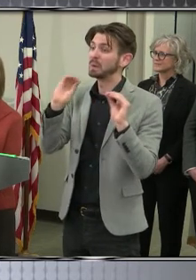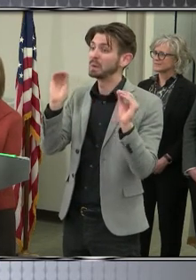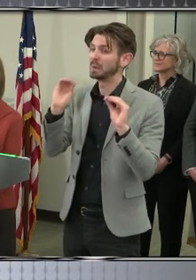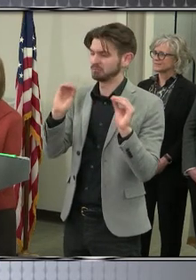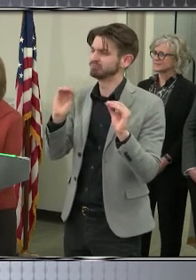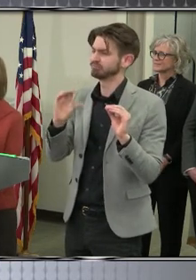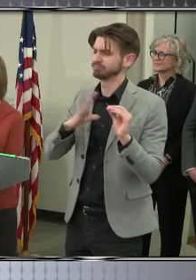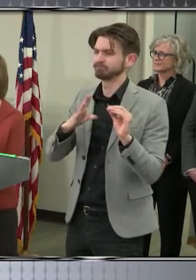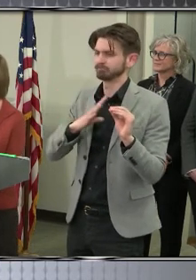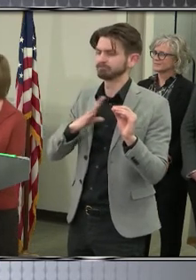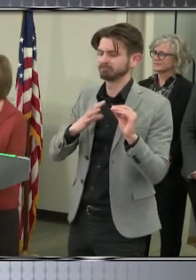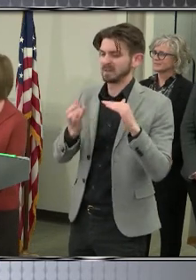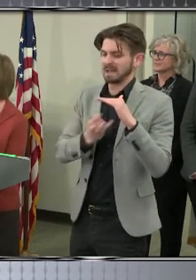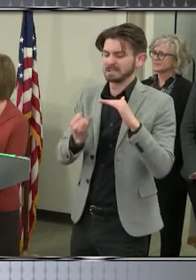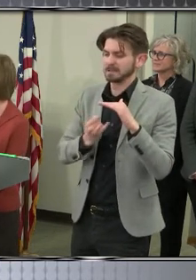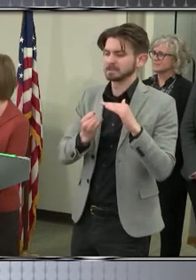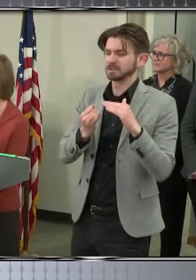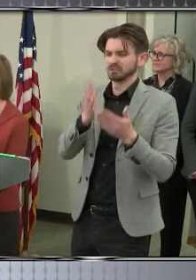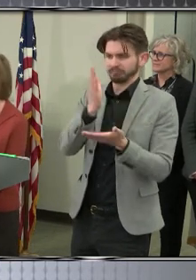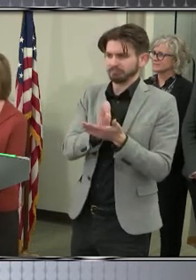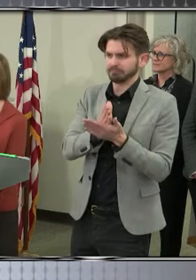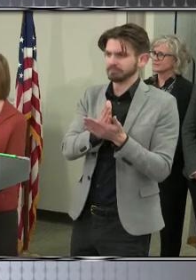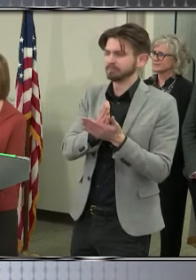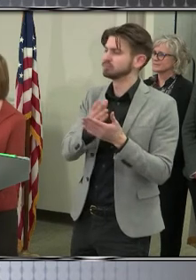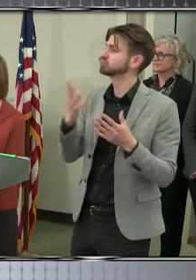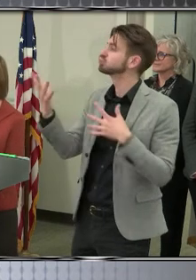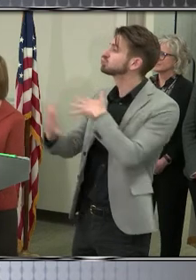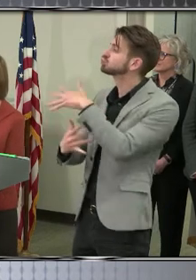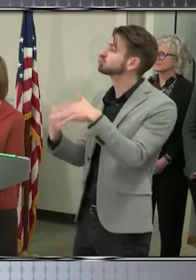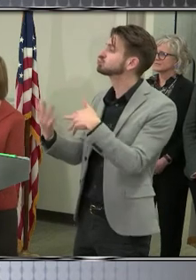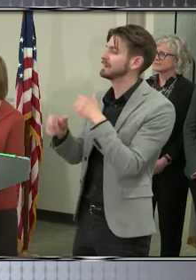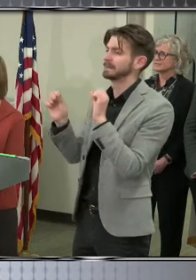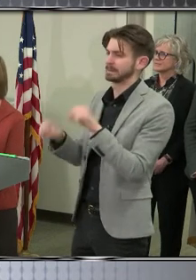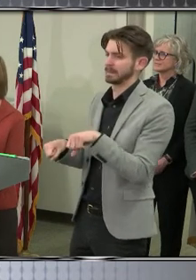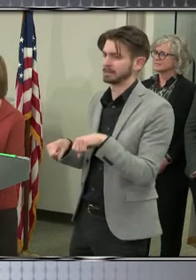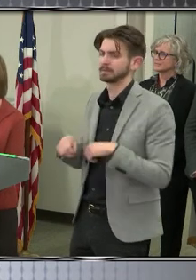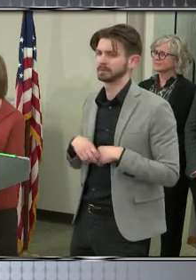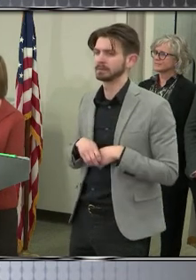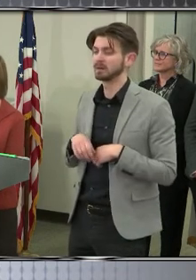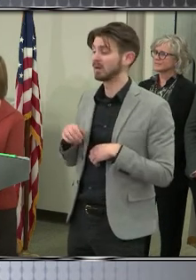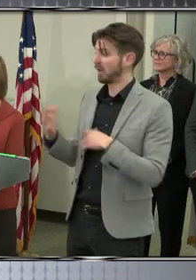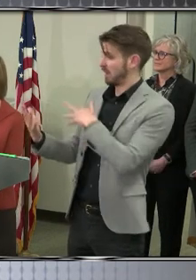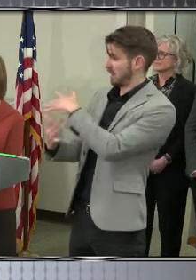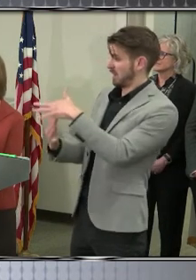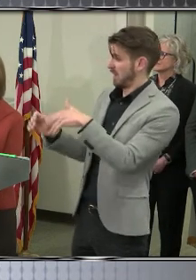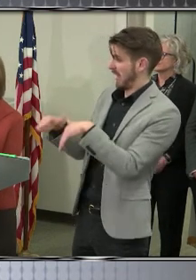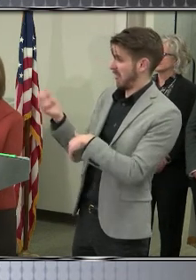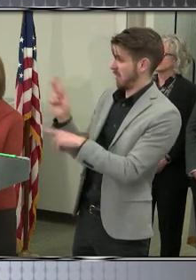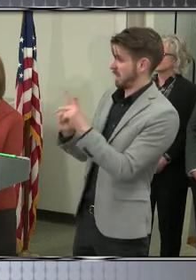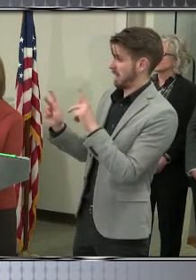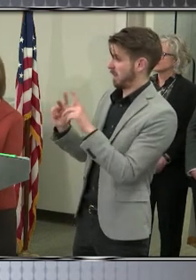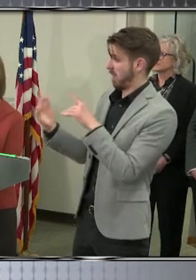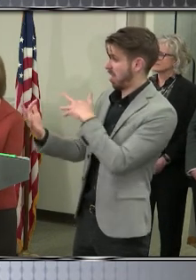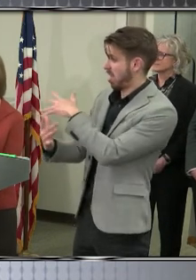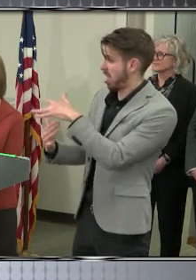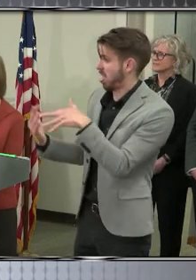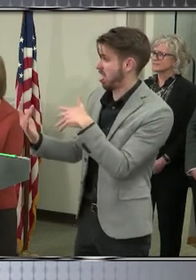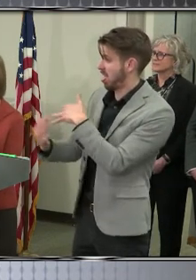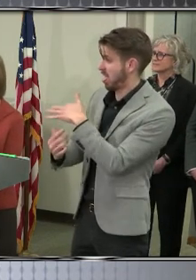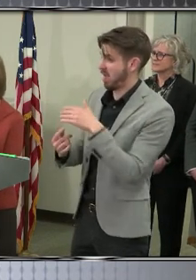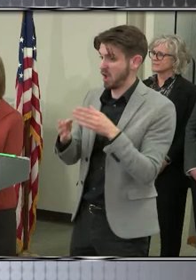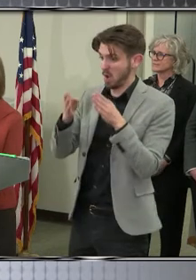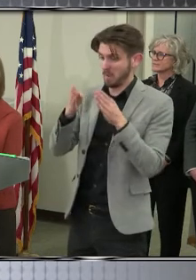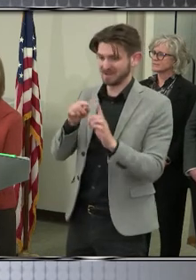isolation. For people that we know that have been around them, we, at this point in time, will be recommending a quarantine